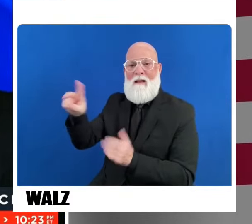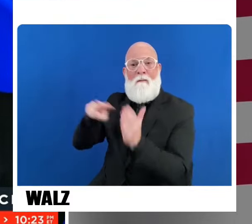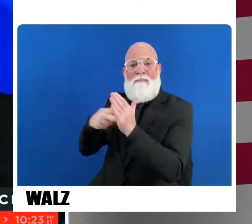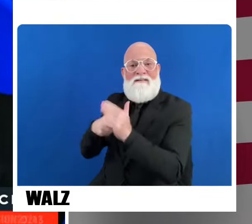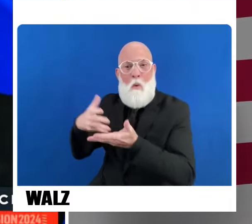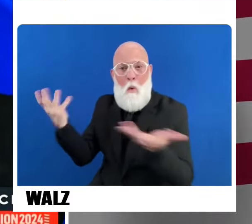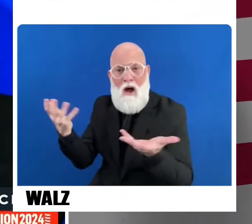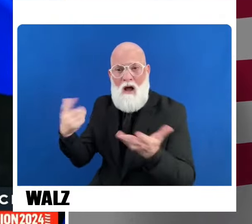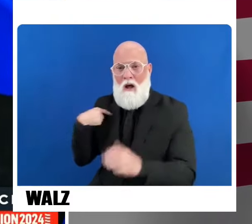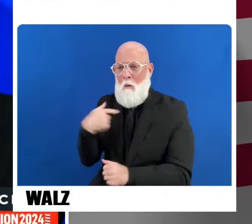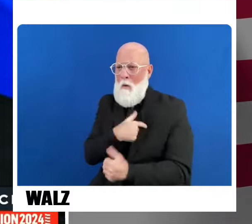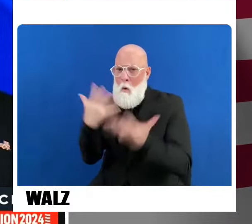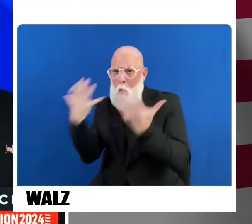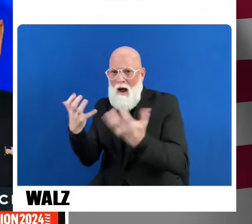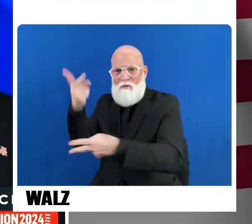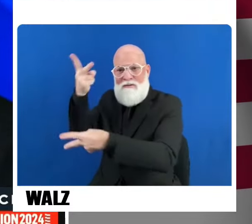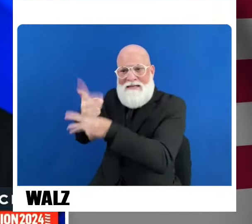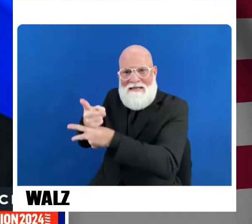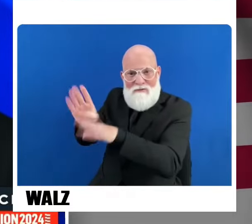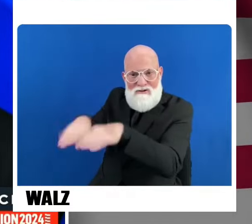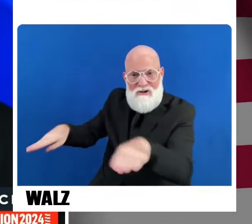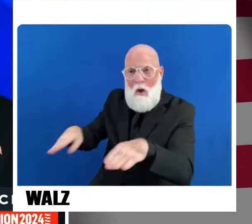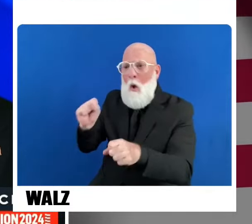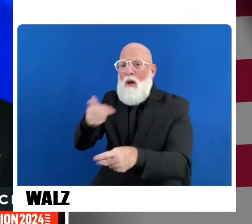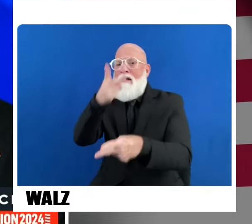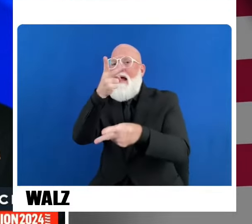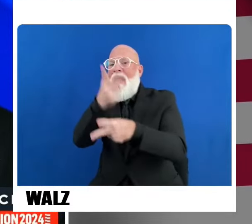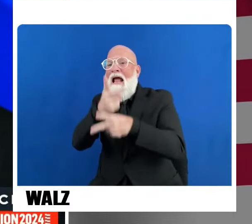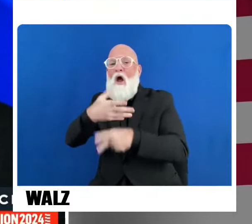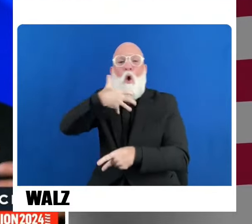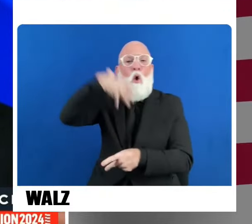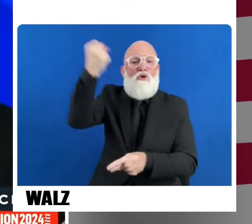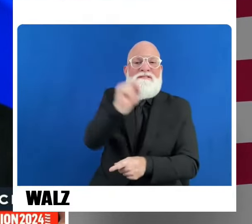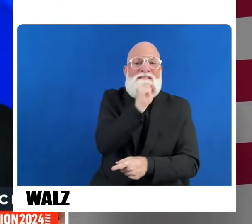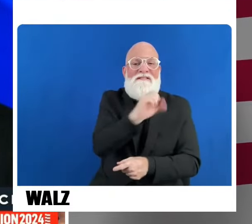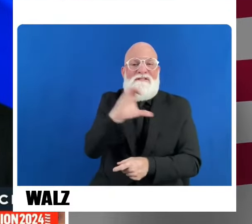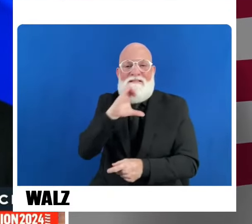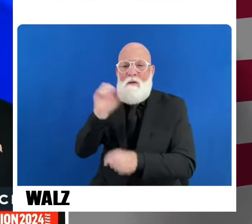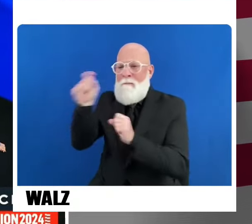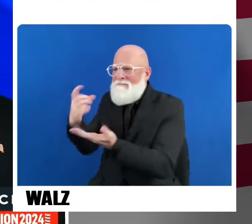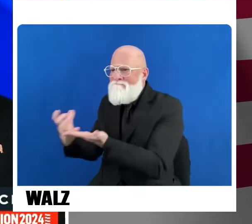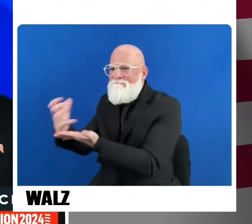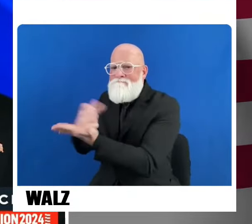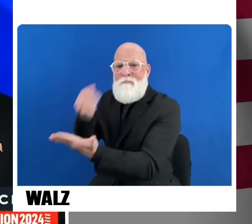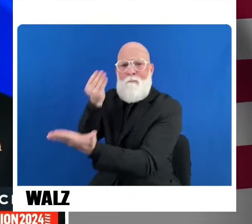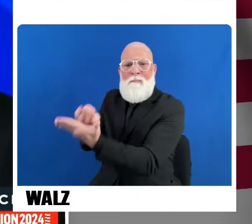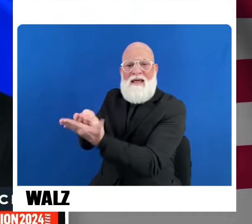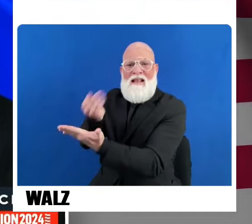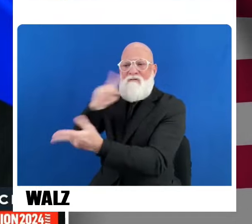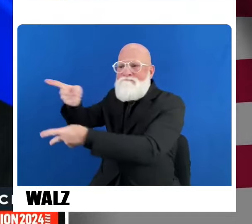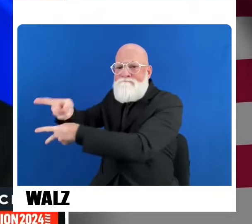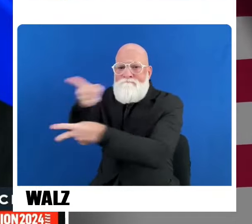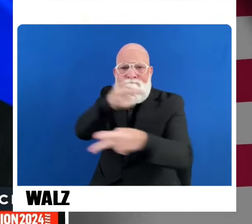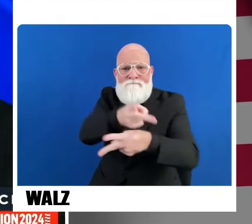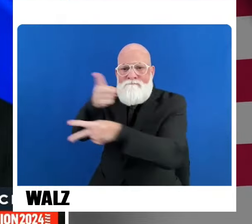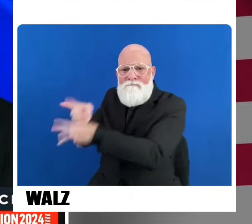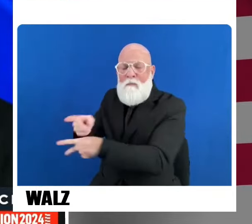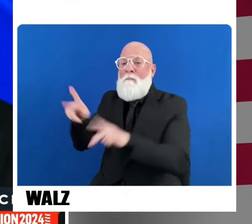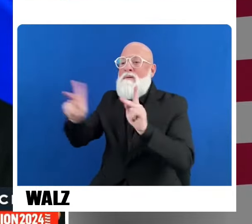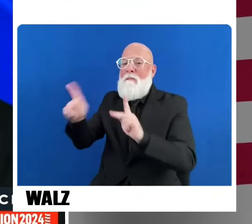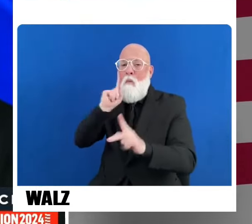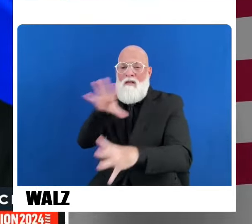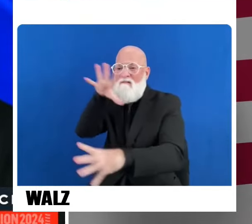to get paid the least amount of money. And we have to make it easier for folks to be able to get into that business and then to make sure that folks are able to pay for